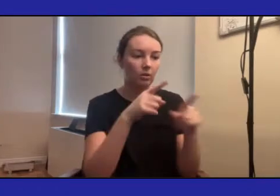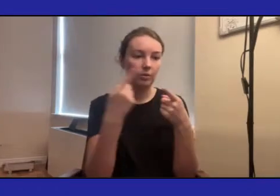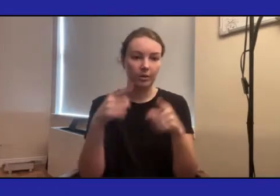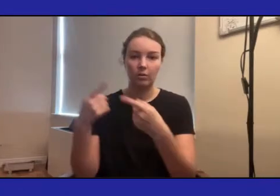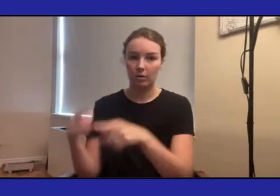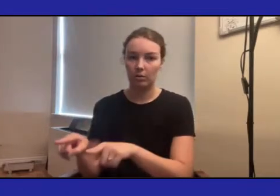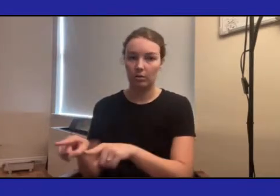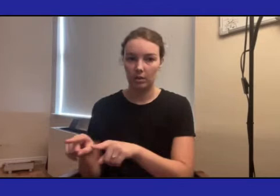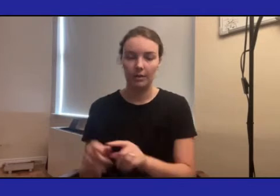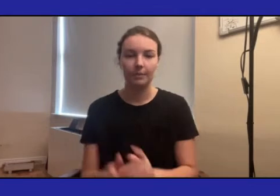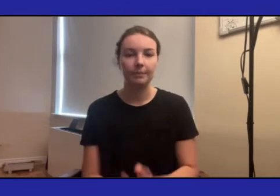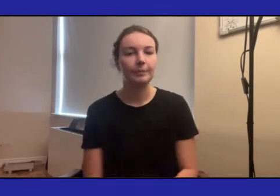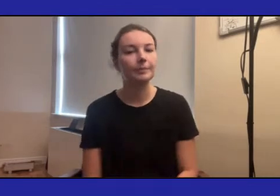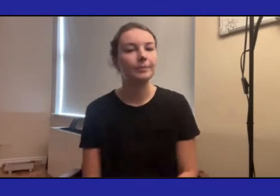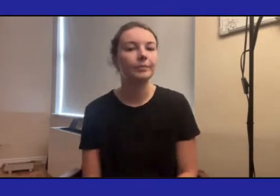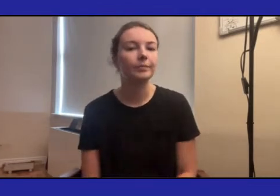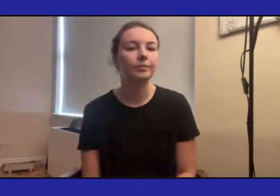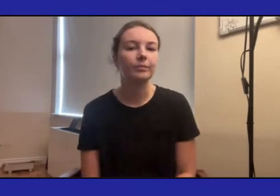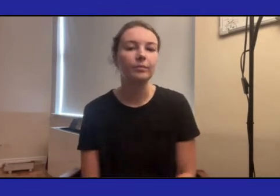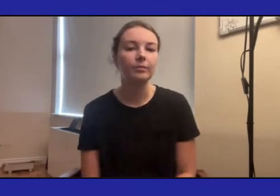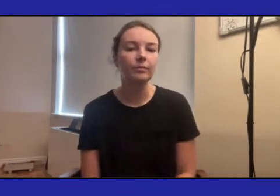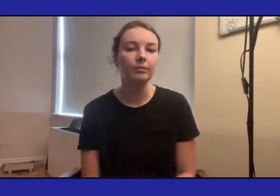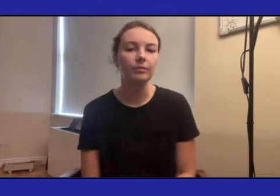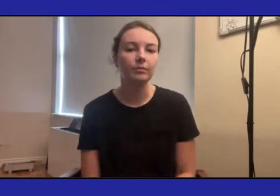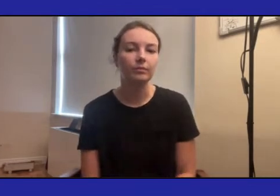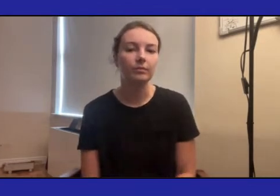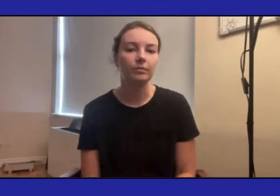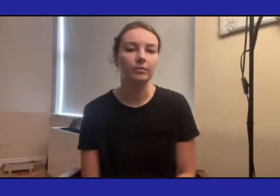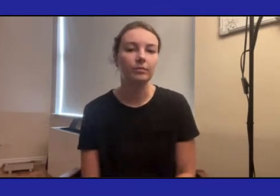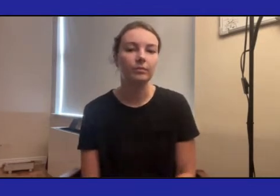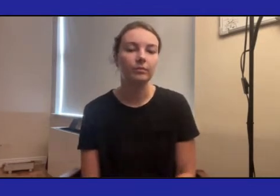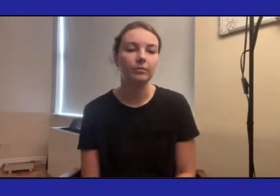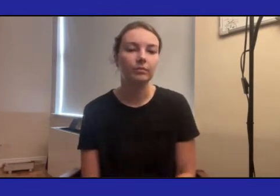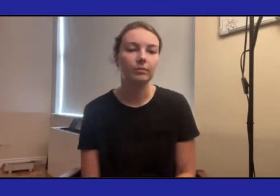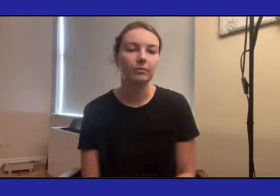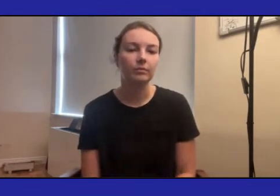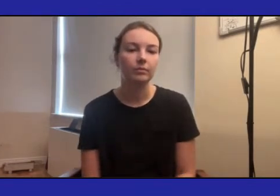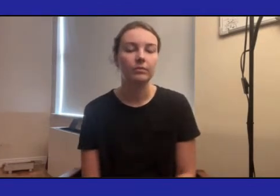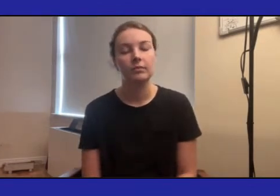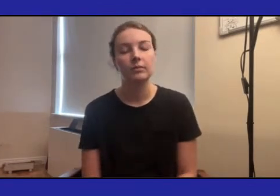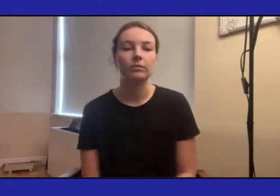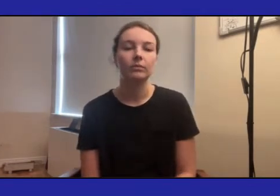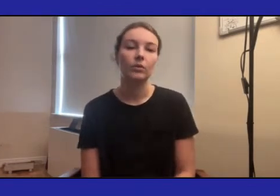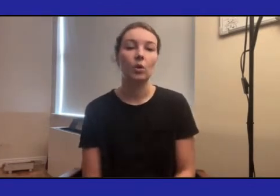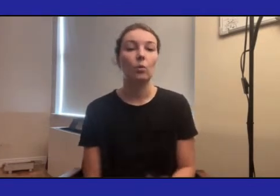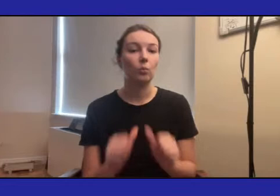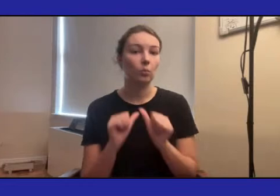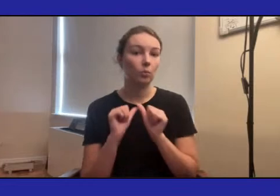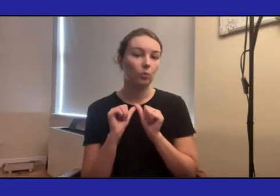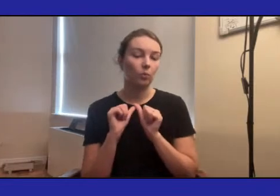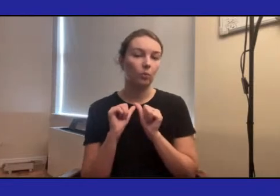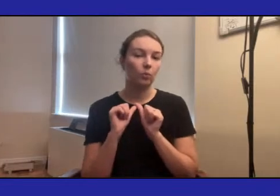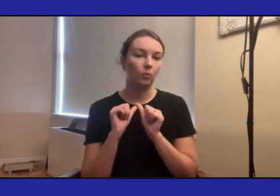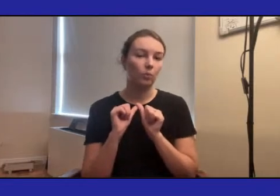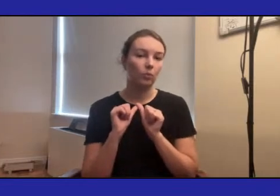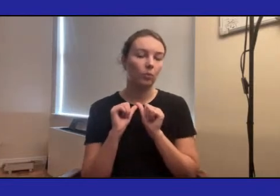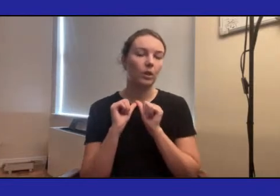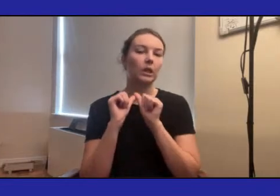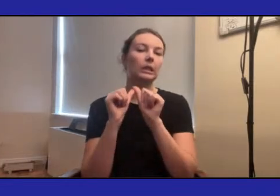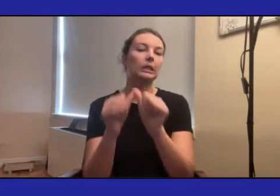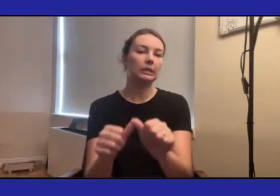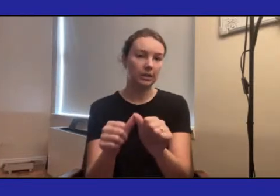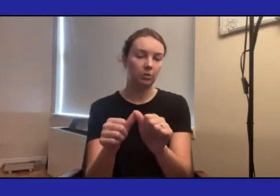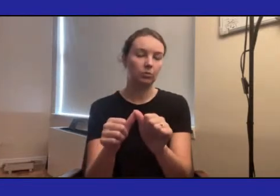um, so in a way, we're continuing that that decentralized